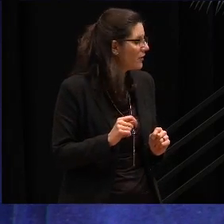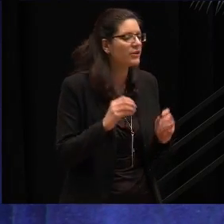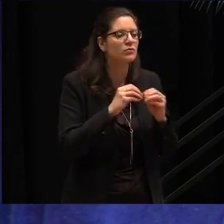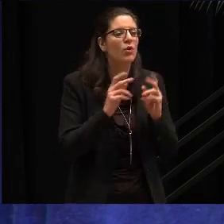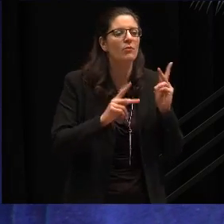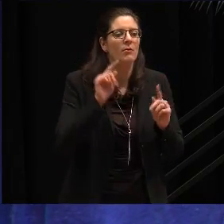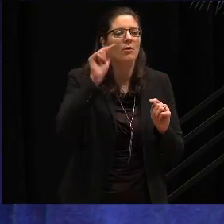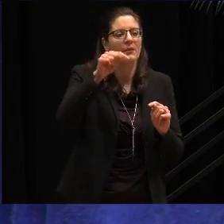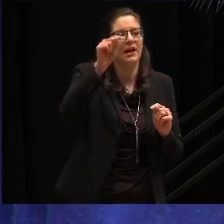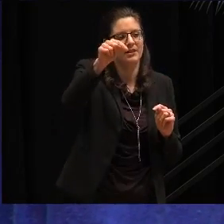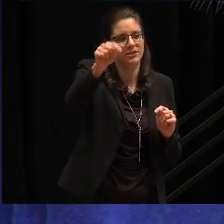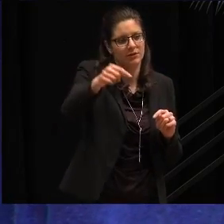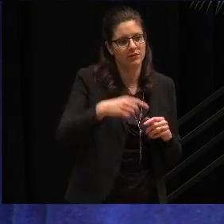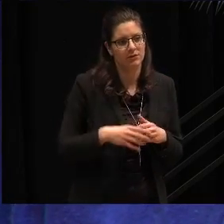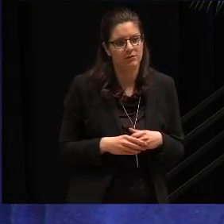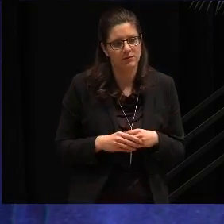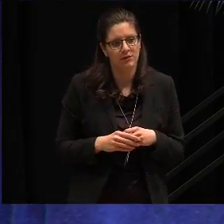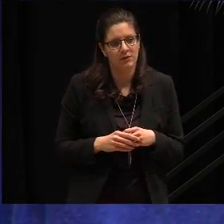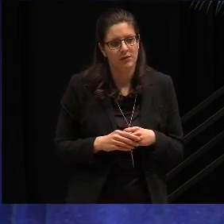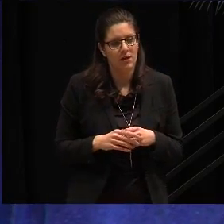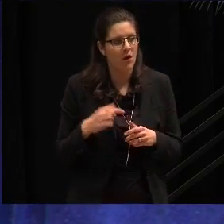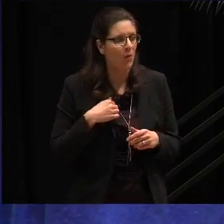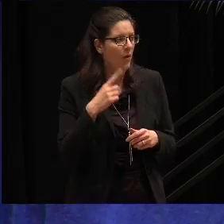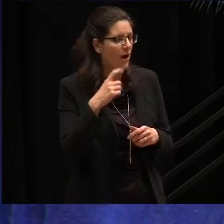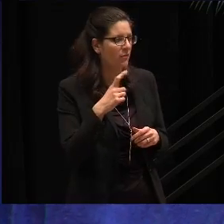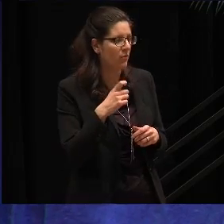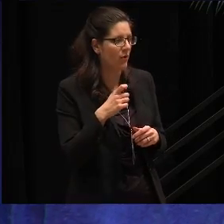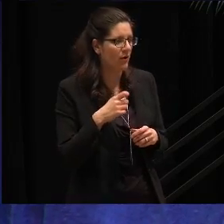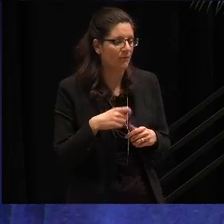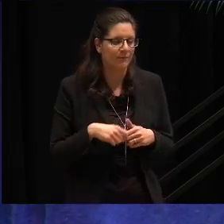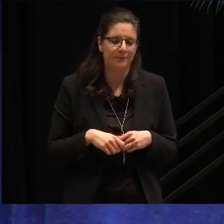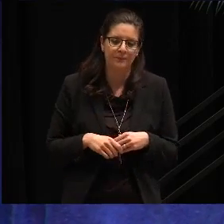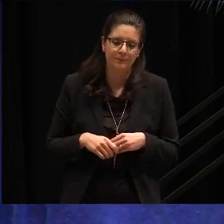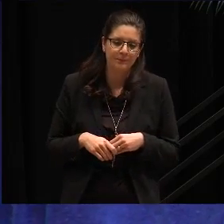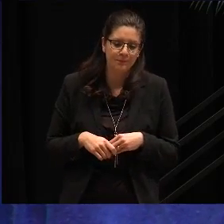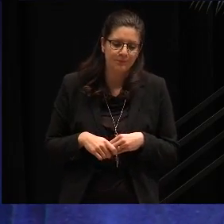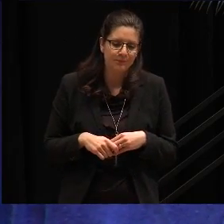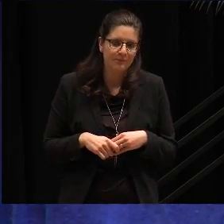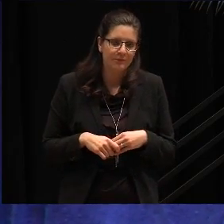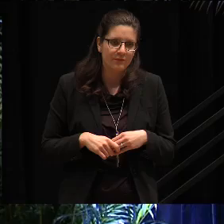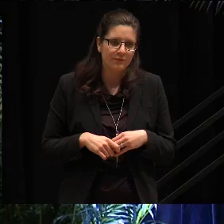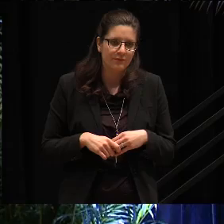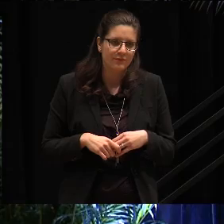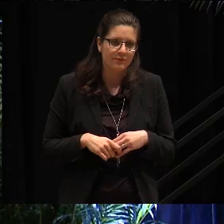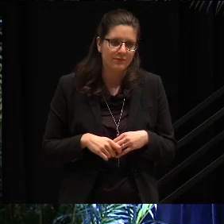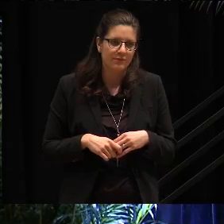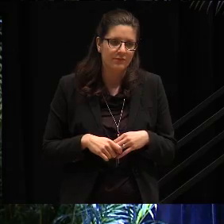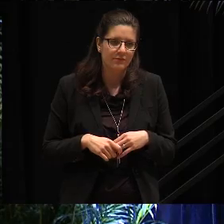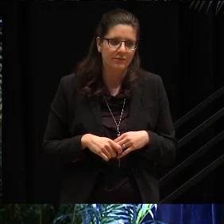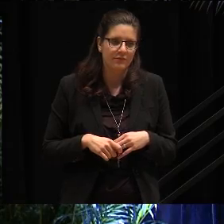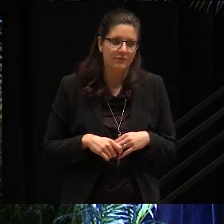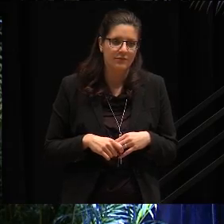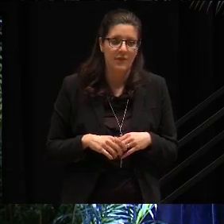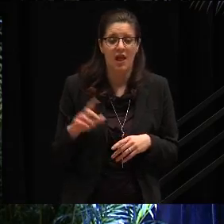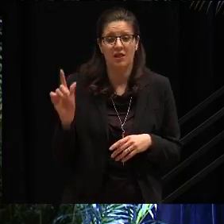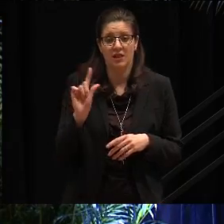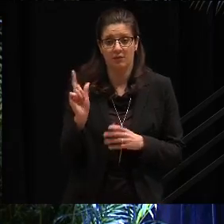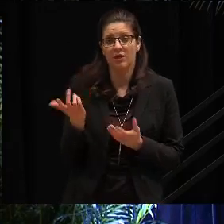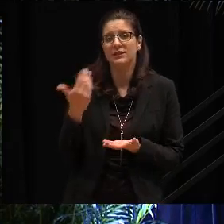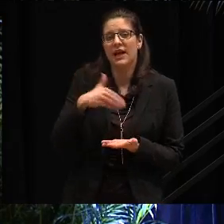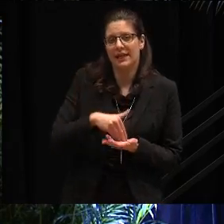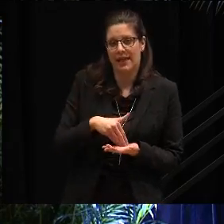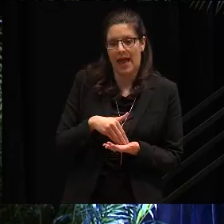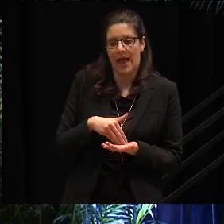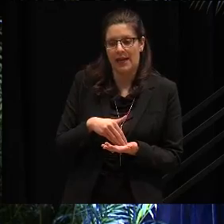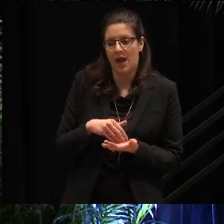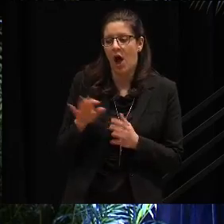people behind you. Let me just ask one more question, please. The problem here is that liberals, again, are being